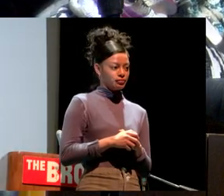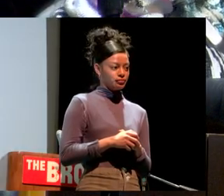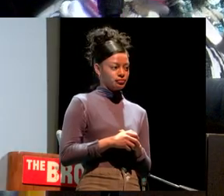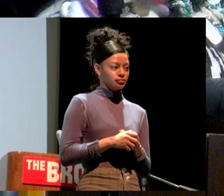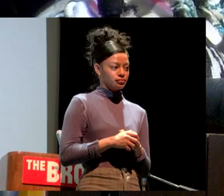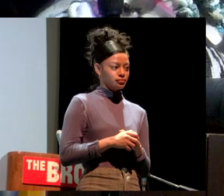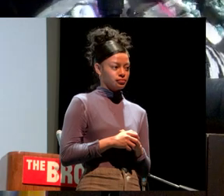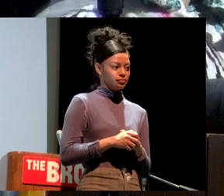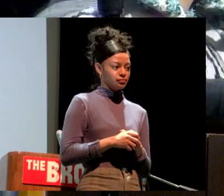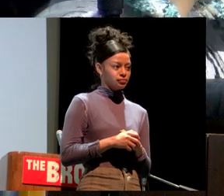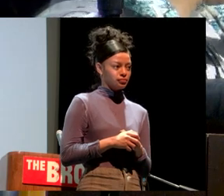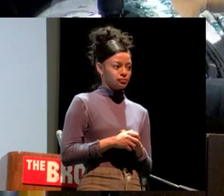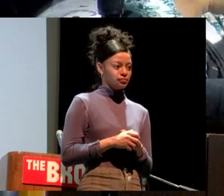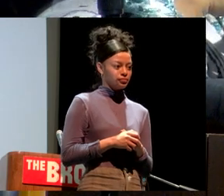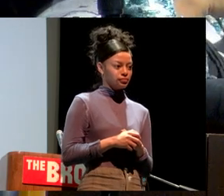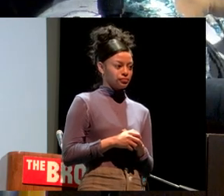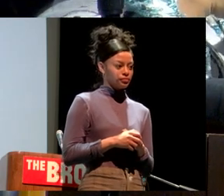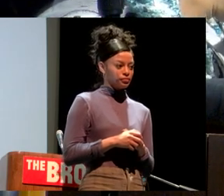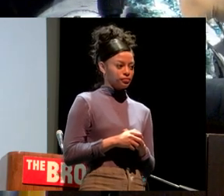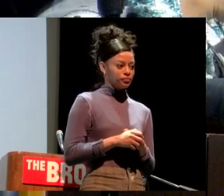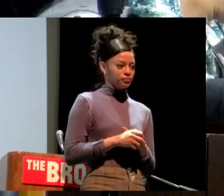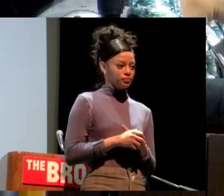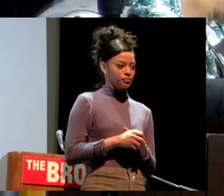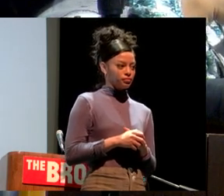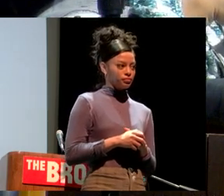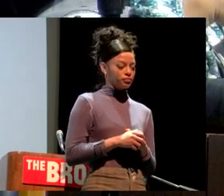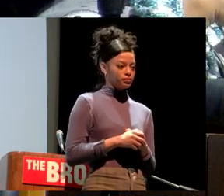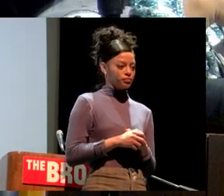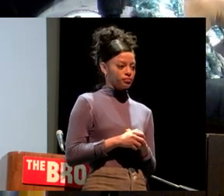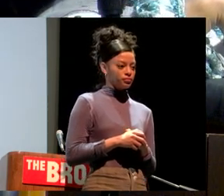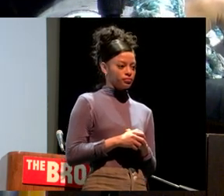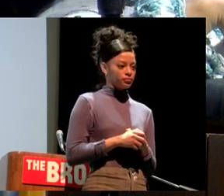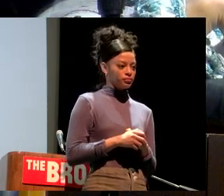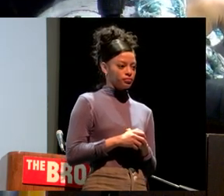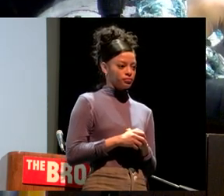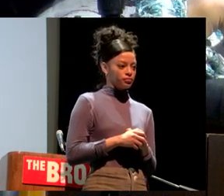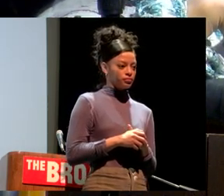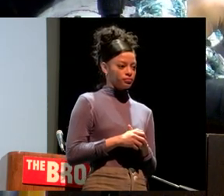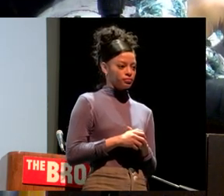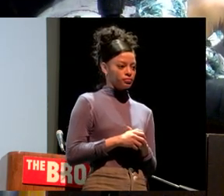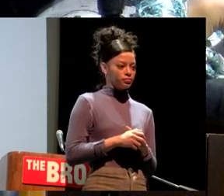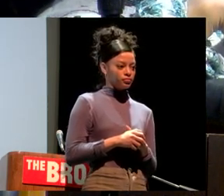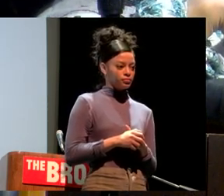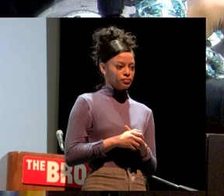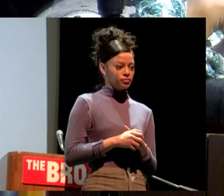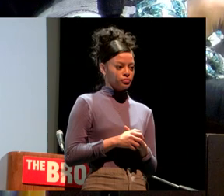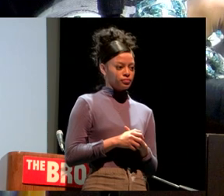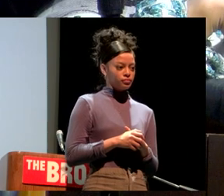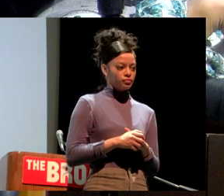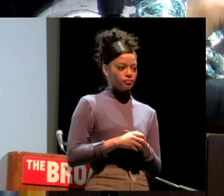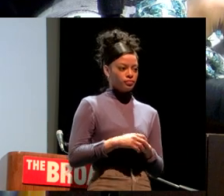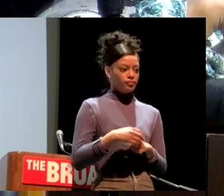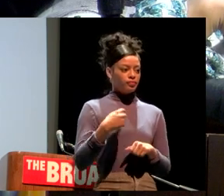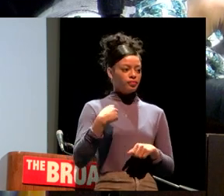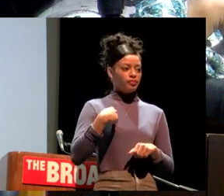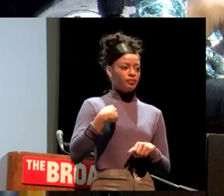when I came back to these 2 years, I cannot come back to the New York City. So